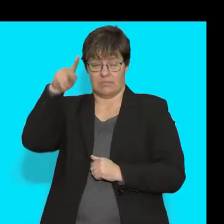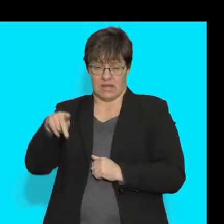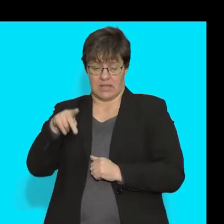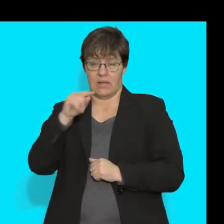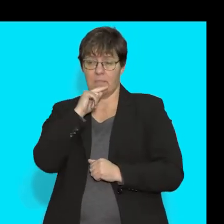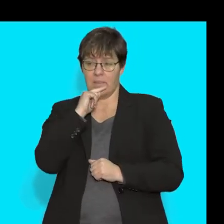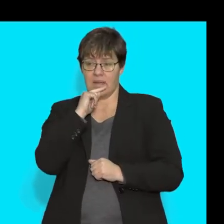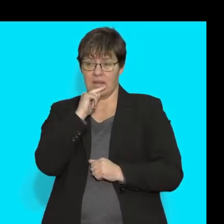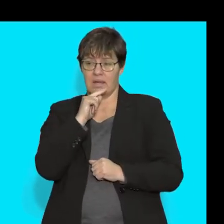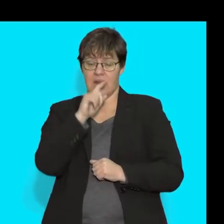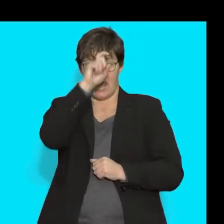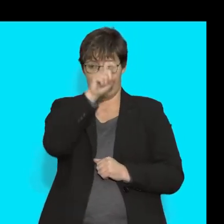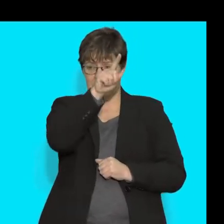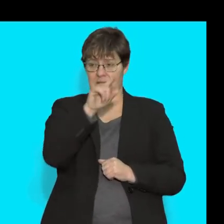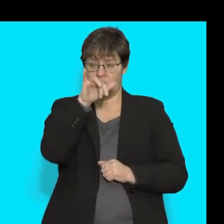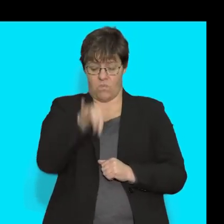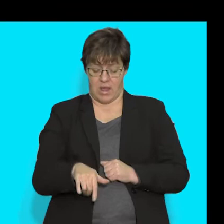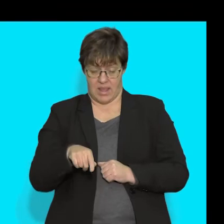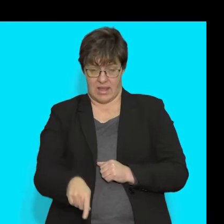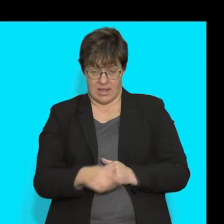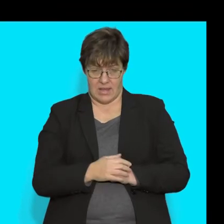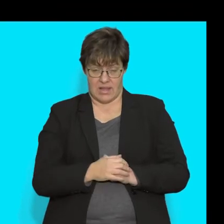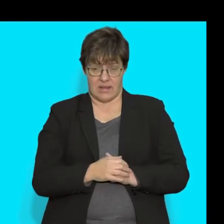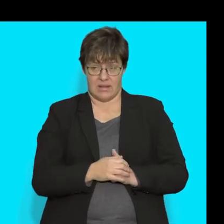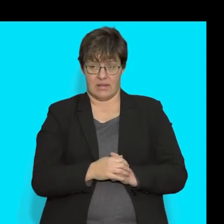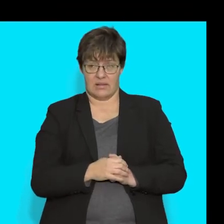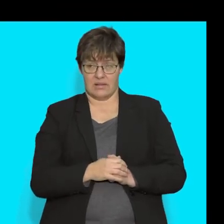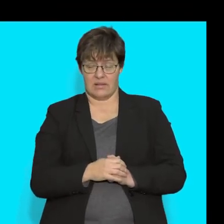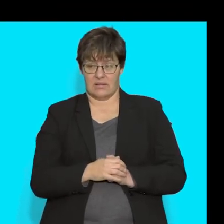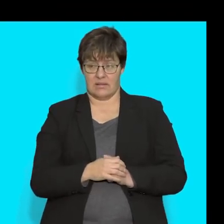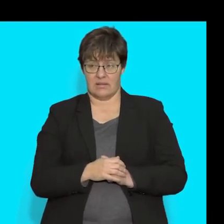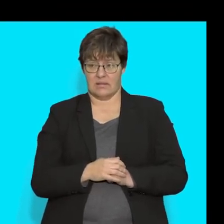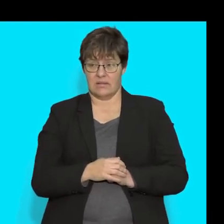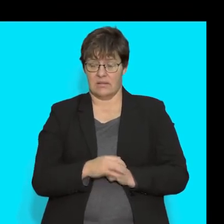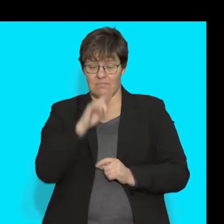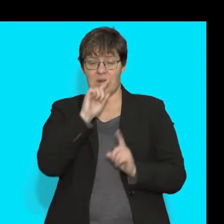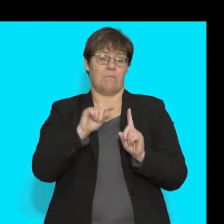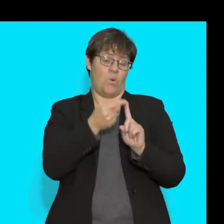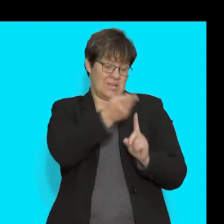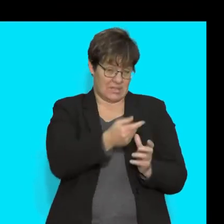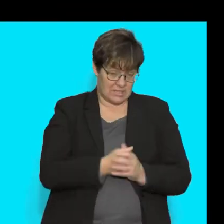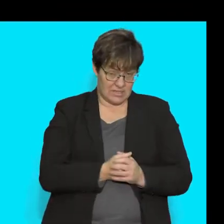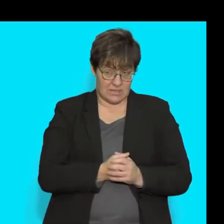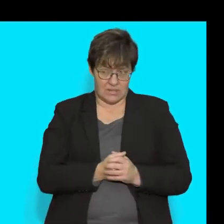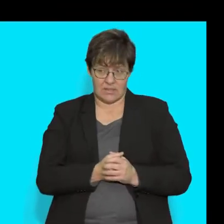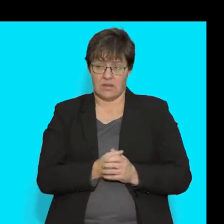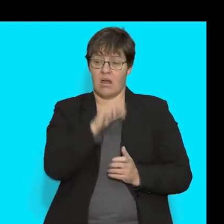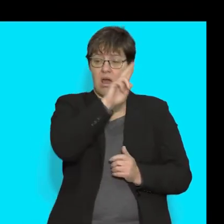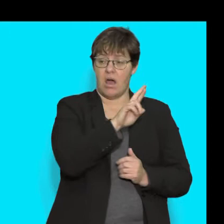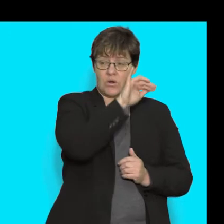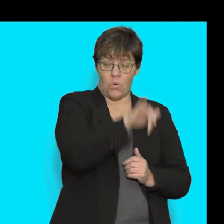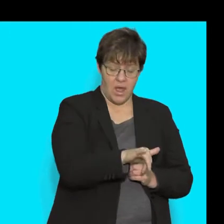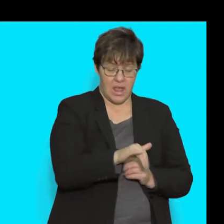is equals to XP. So this is actually X, guys, and that is Y. Not that it's X of an unknown, it's a